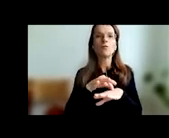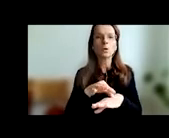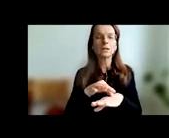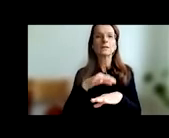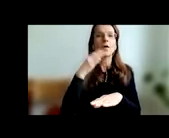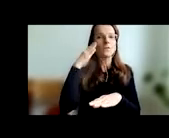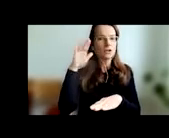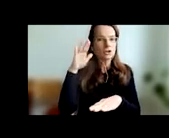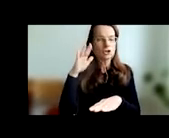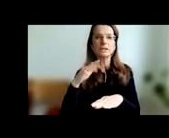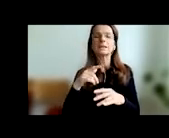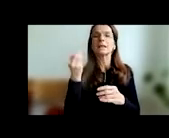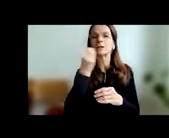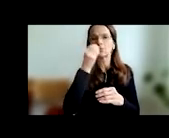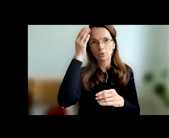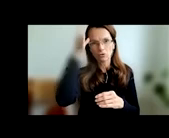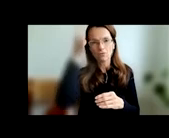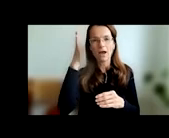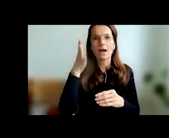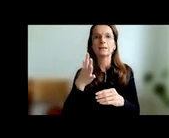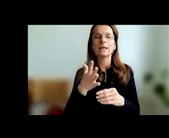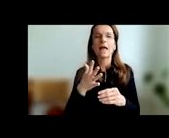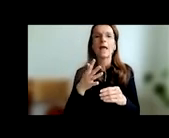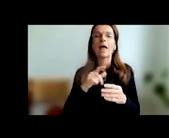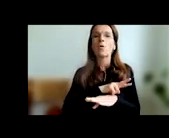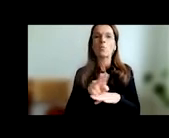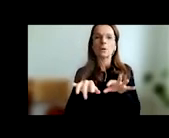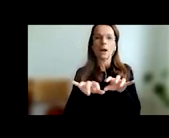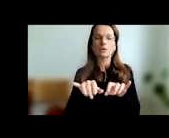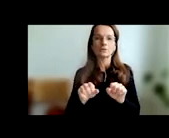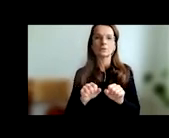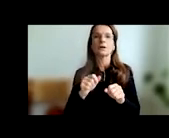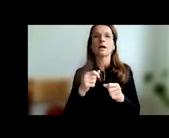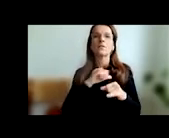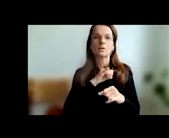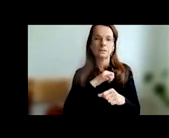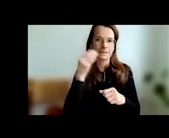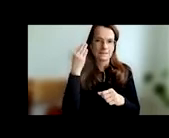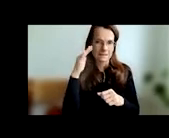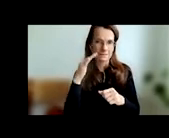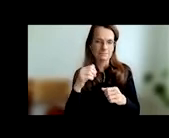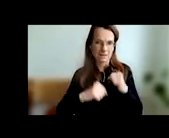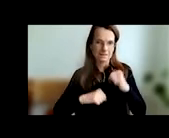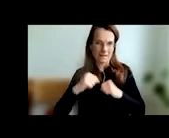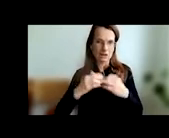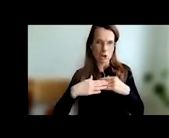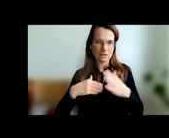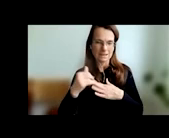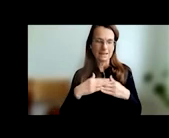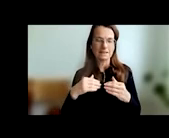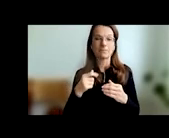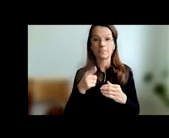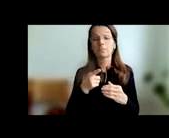the attitudes to work, communication, cooperation, creativity, management